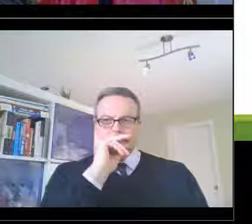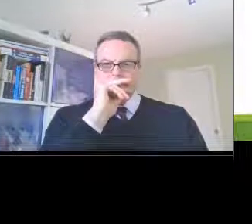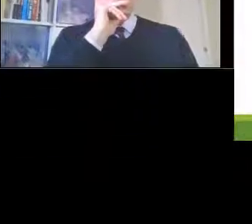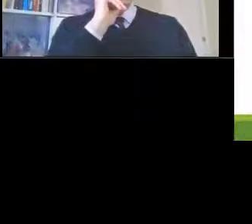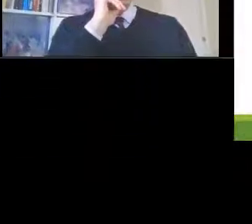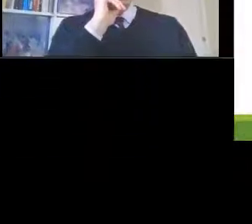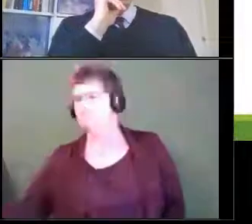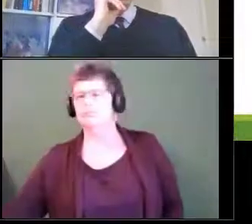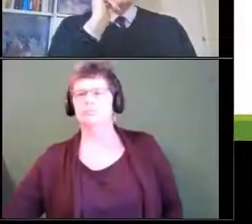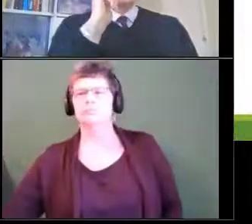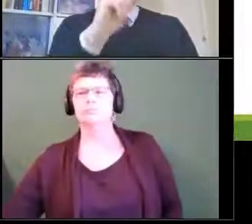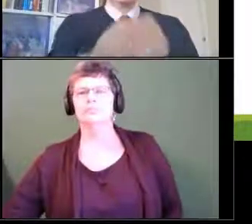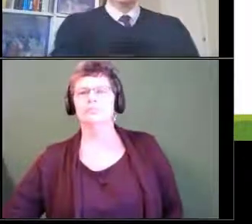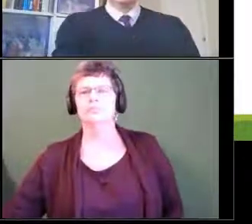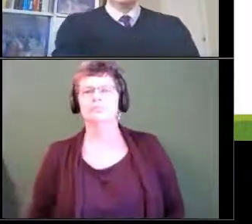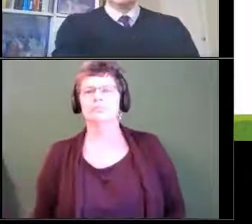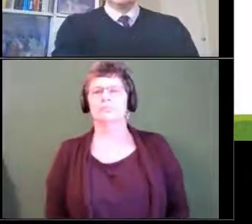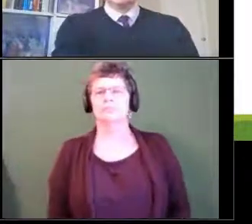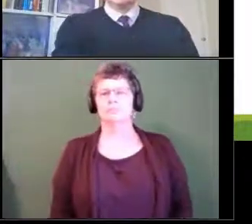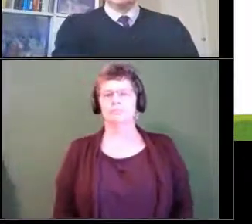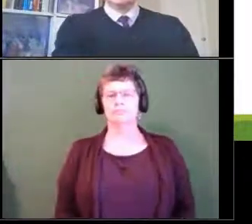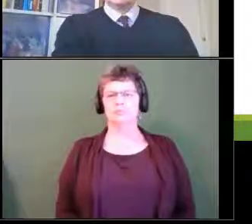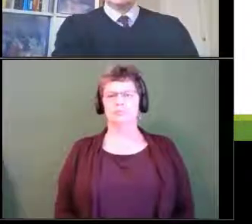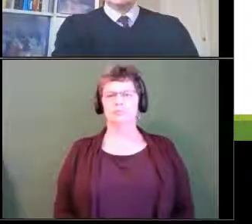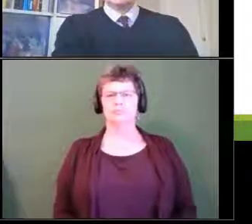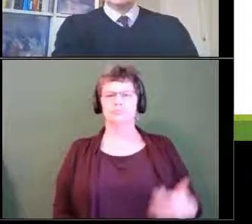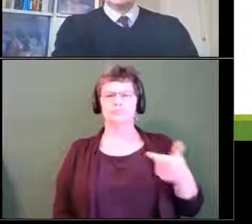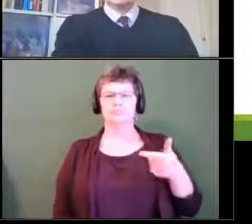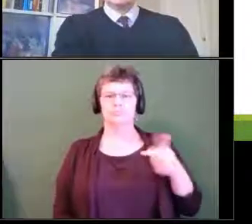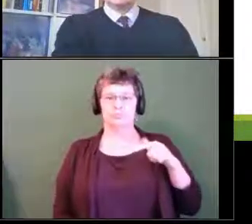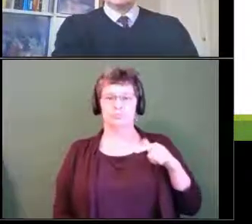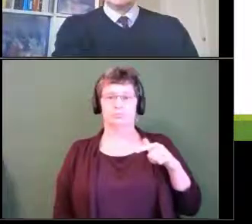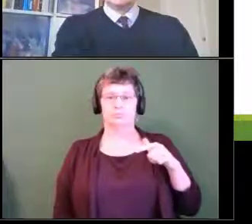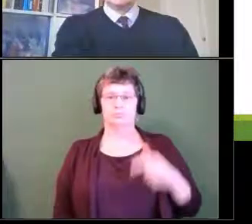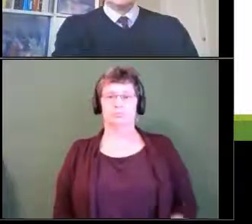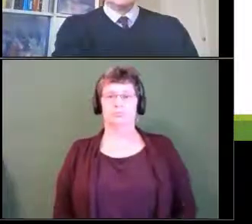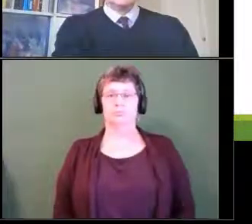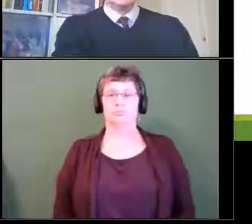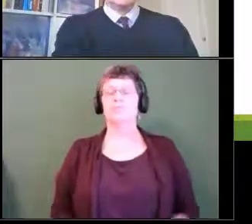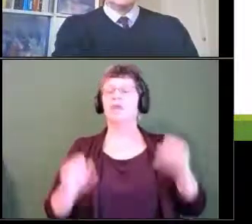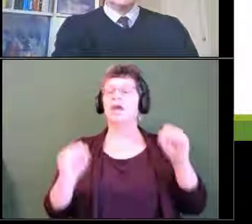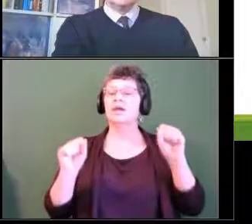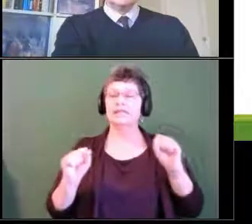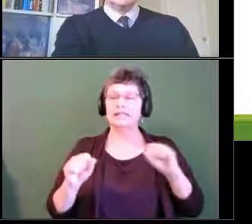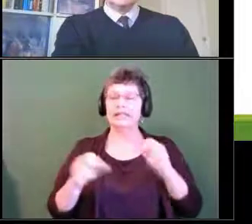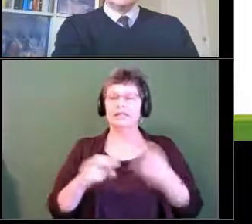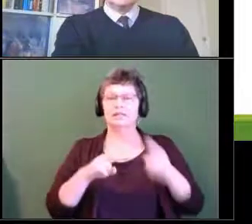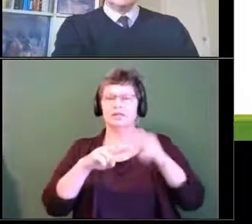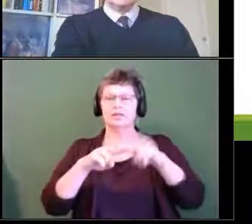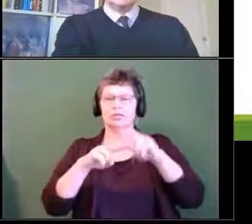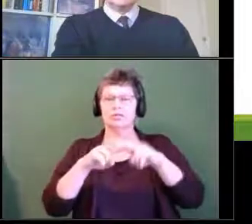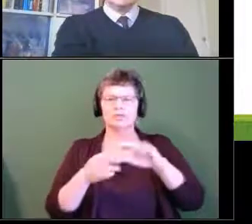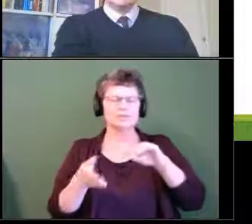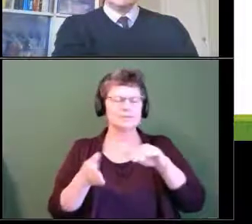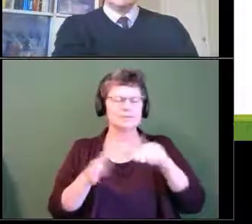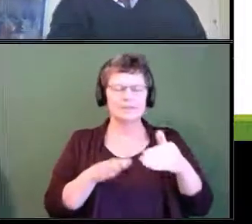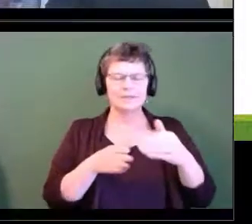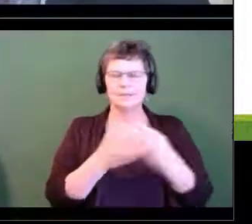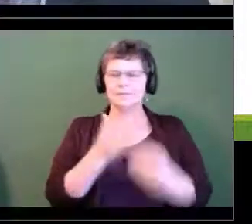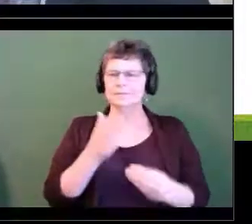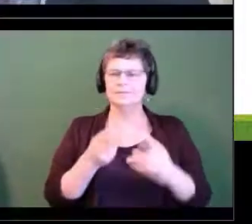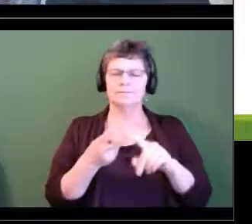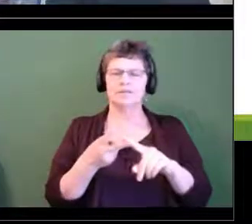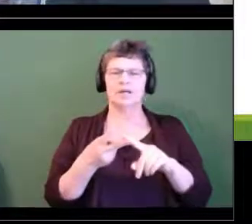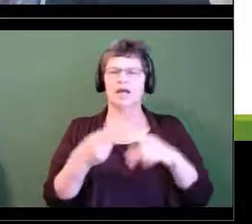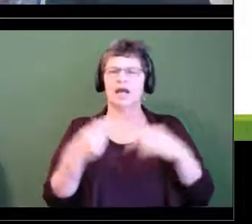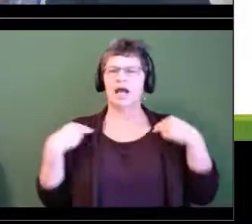There's an increased chance of premature death, poor general health, more disability from chronic diseases, caregiver burden,